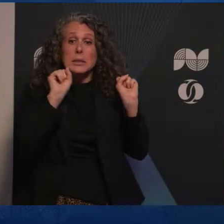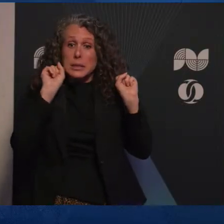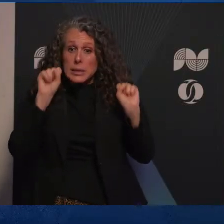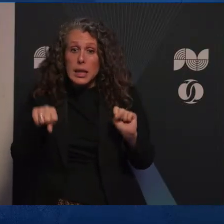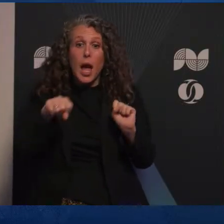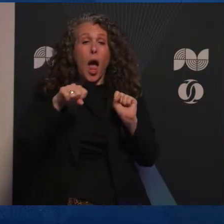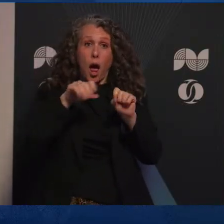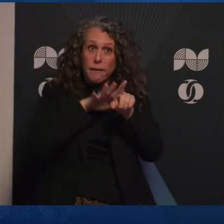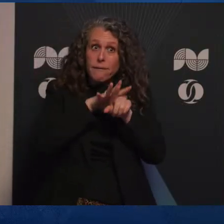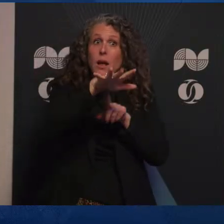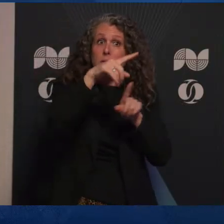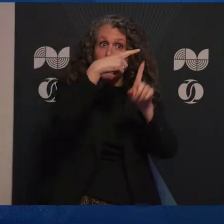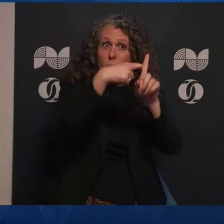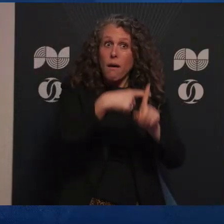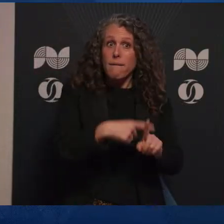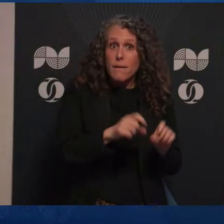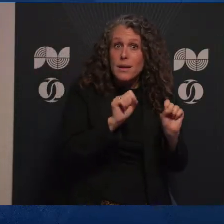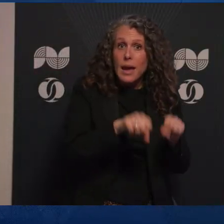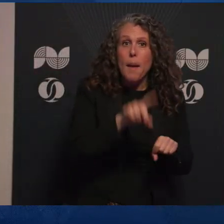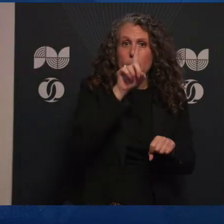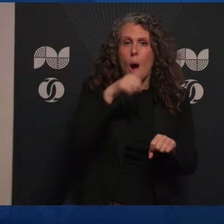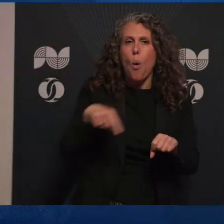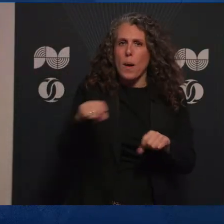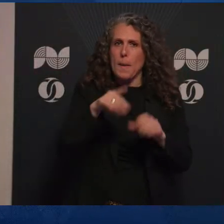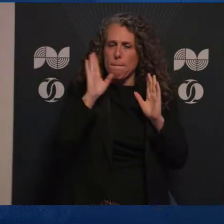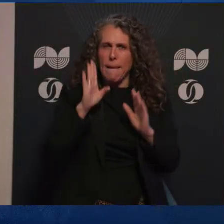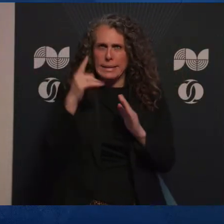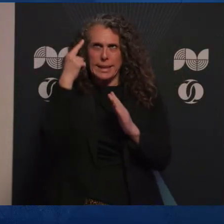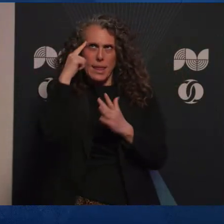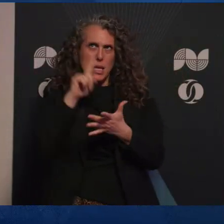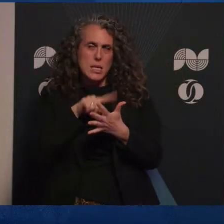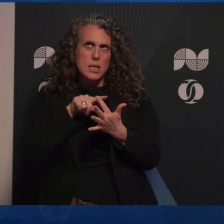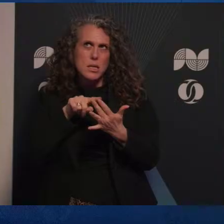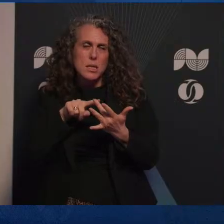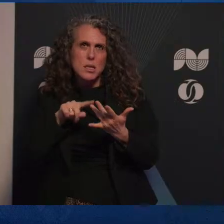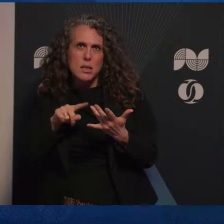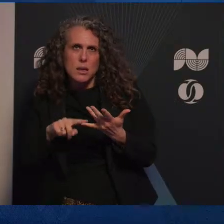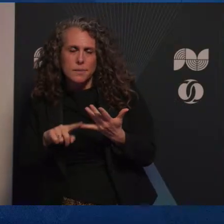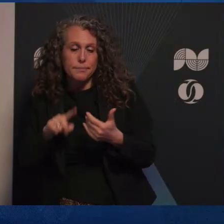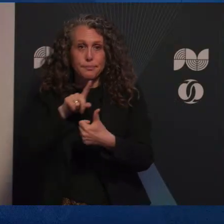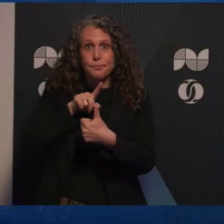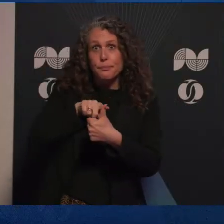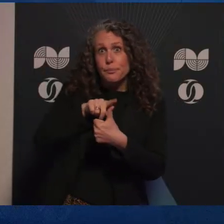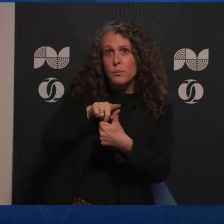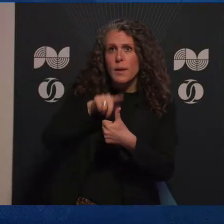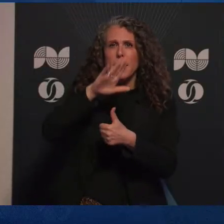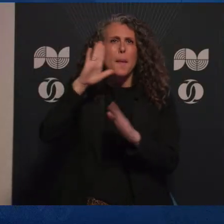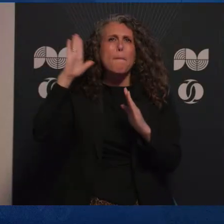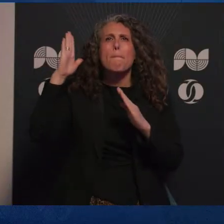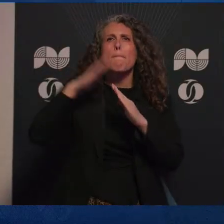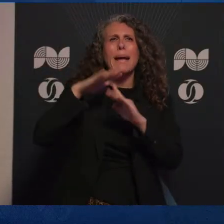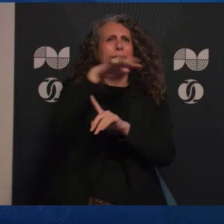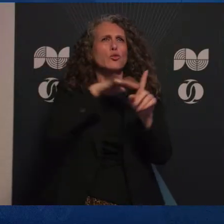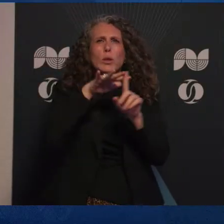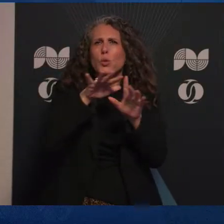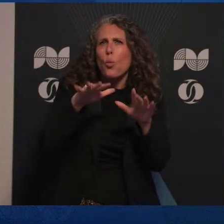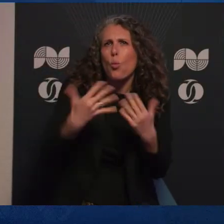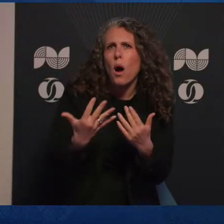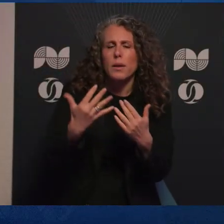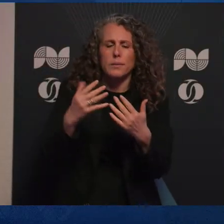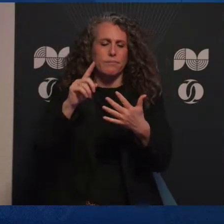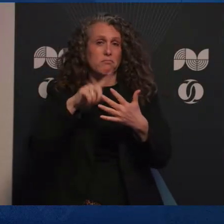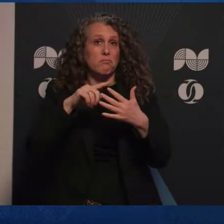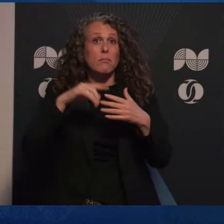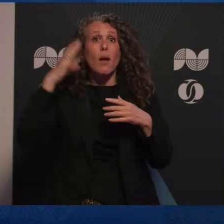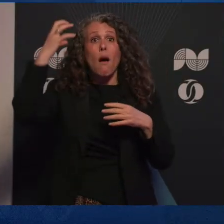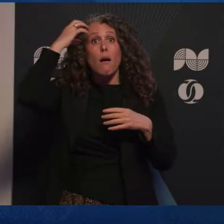right circumstances, critical questions remain. For example, what are the optimal conditions for it? How far should